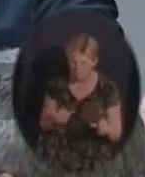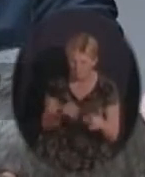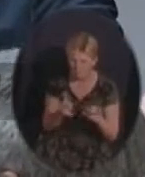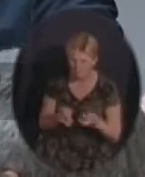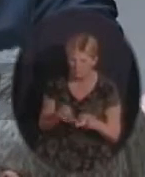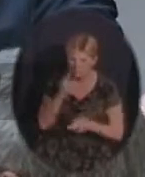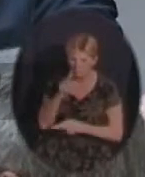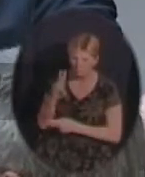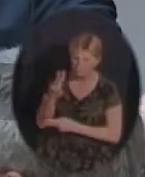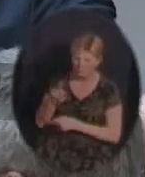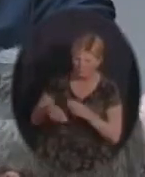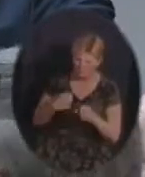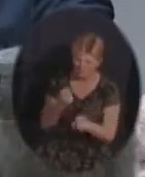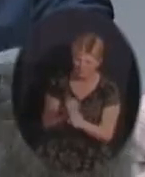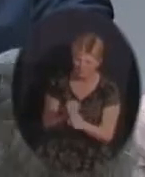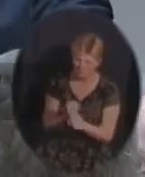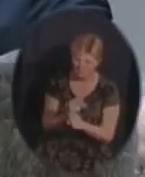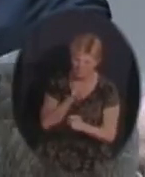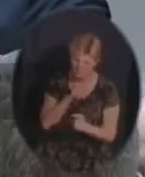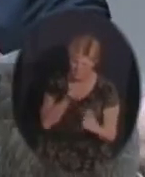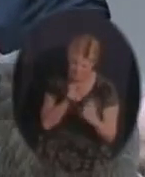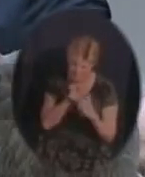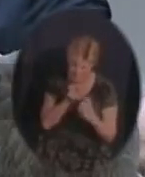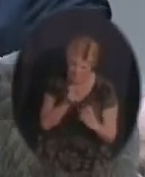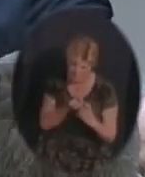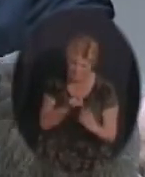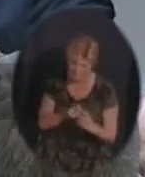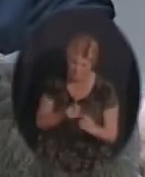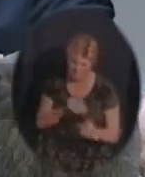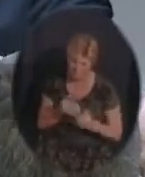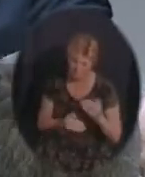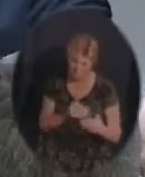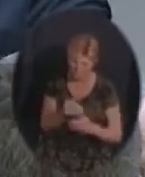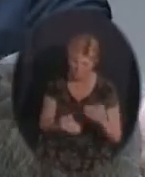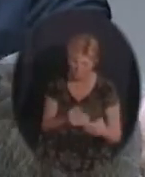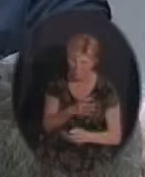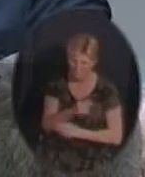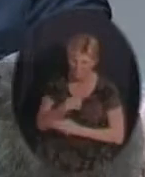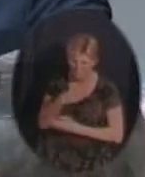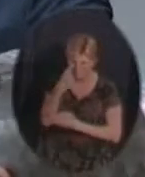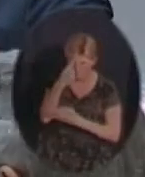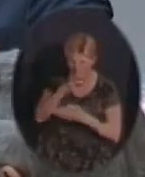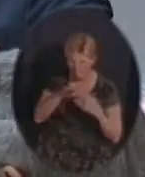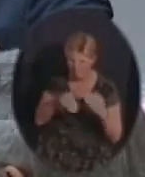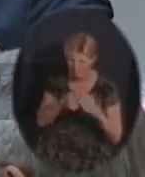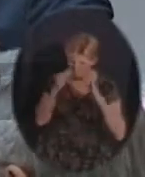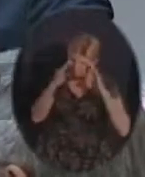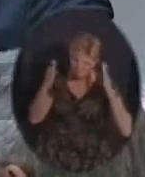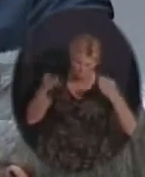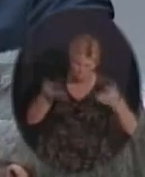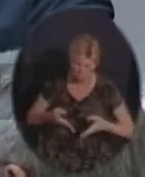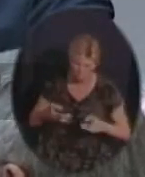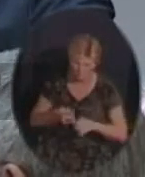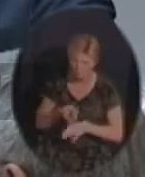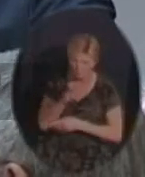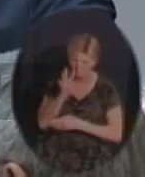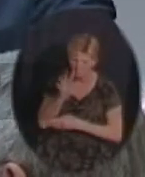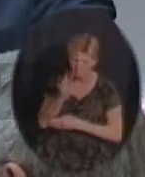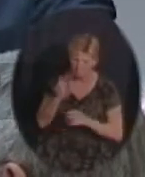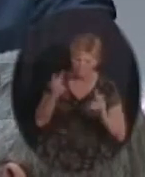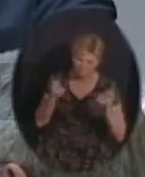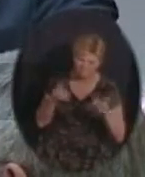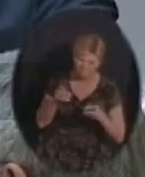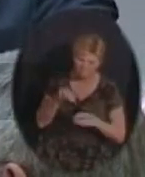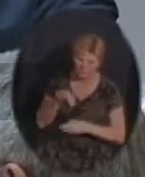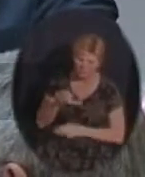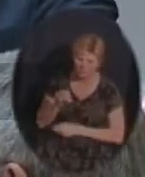and very detailed process. I think it boiled down to 4 issues regarding the purpose. And that was to help find a business partner that can assess the